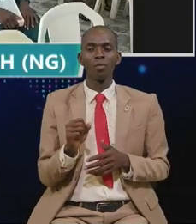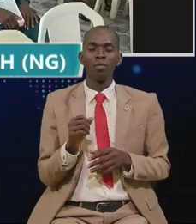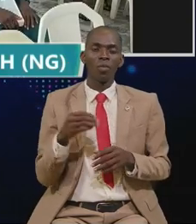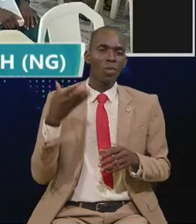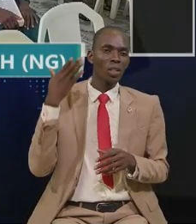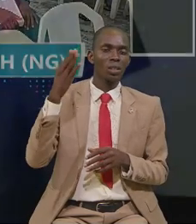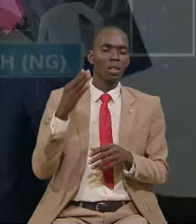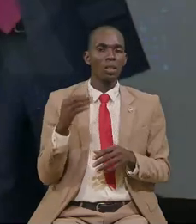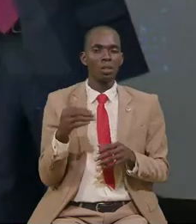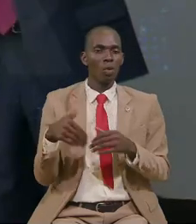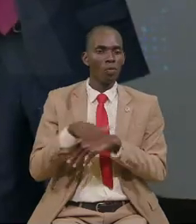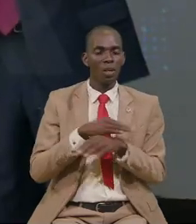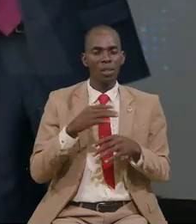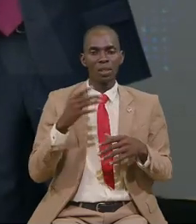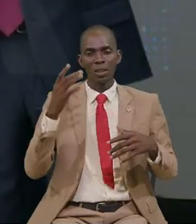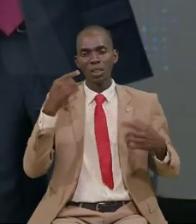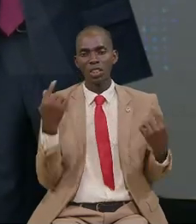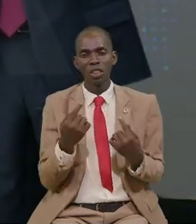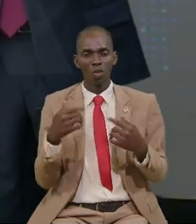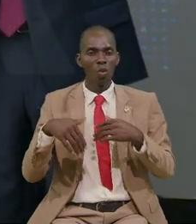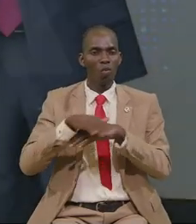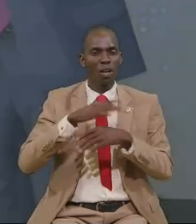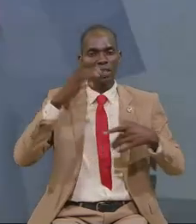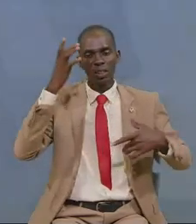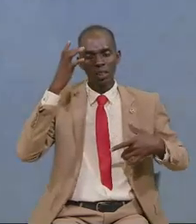over sickness, over Satan,